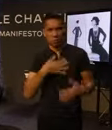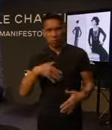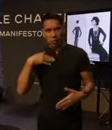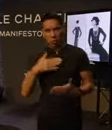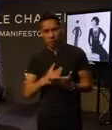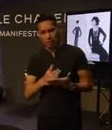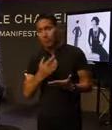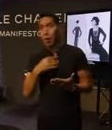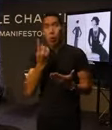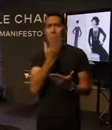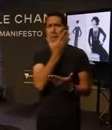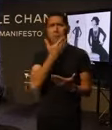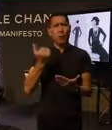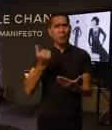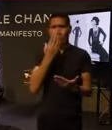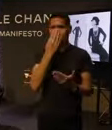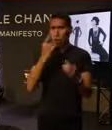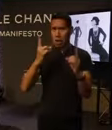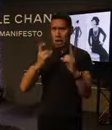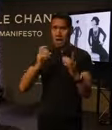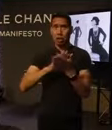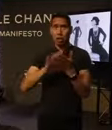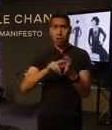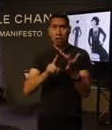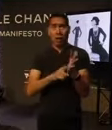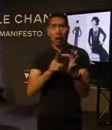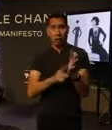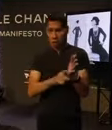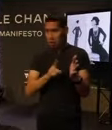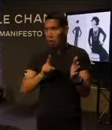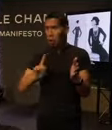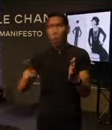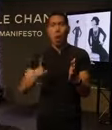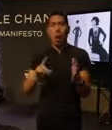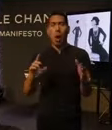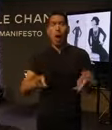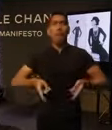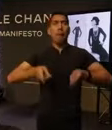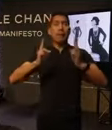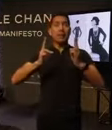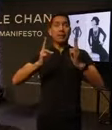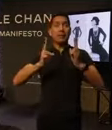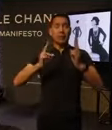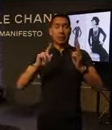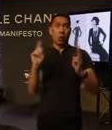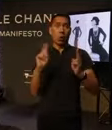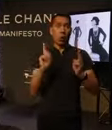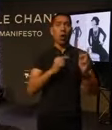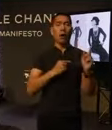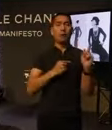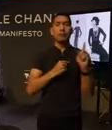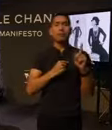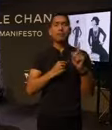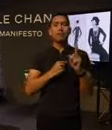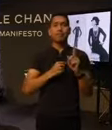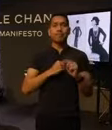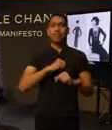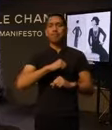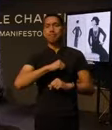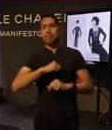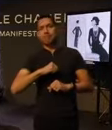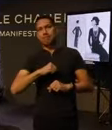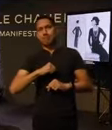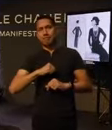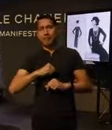photograph of Chanel in her own apartment, where she's leaning against a sort of lacquered